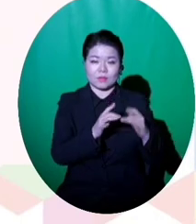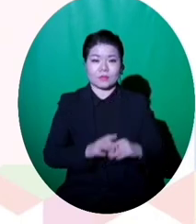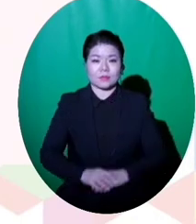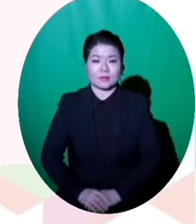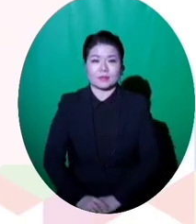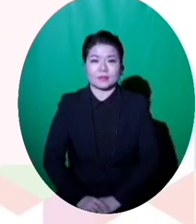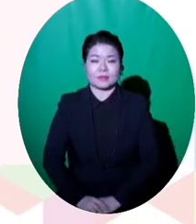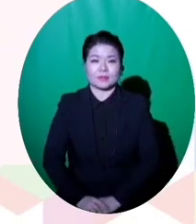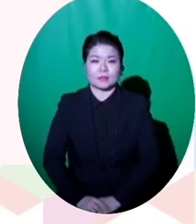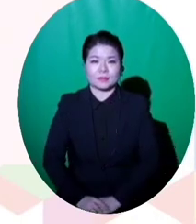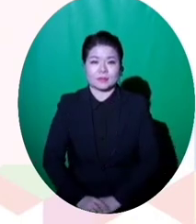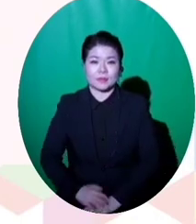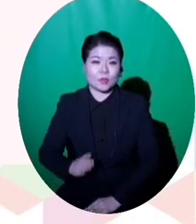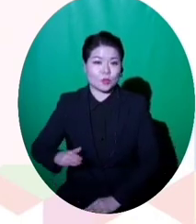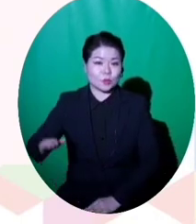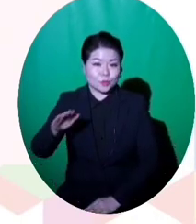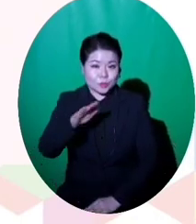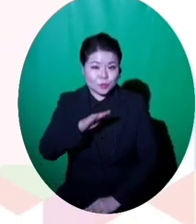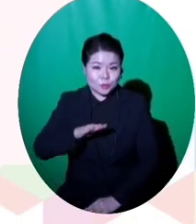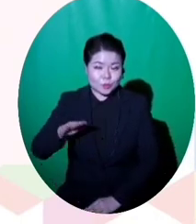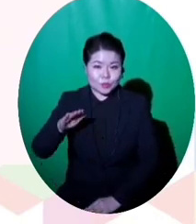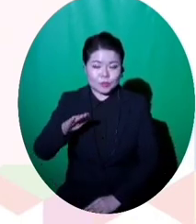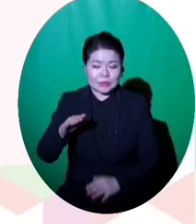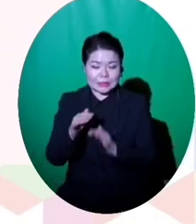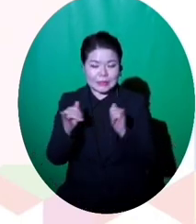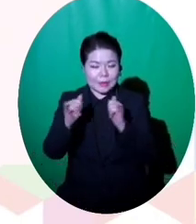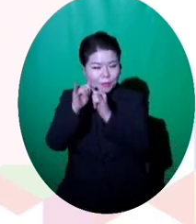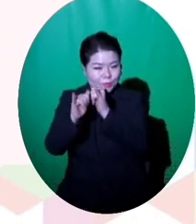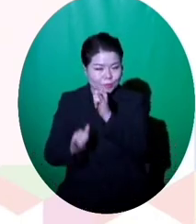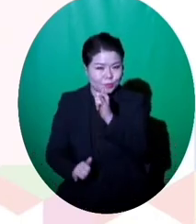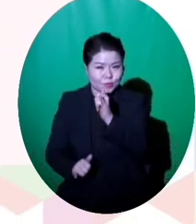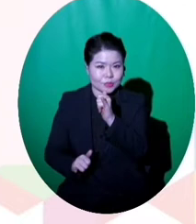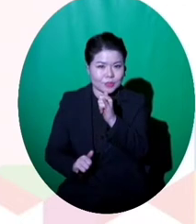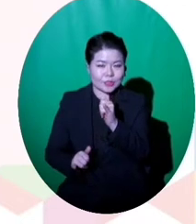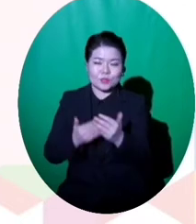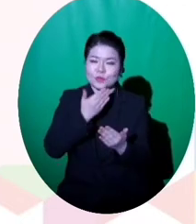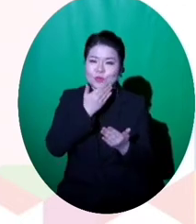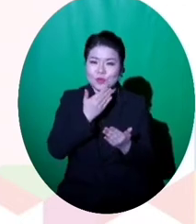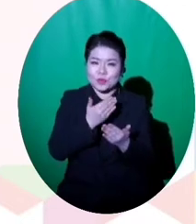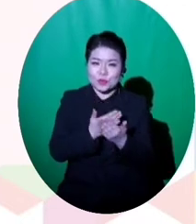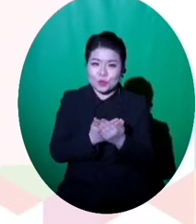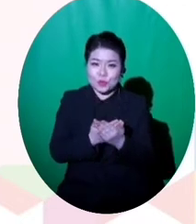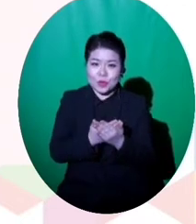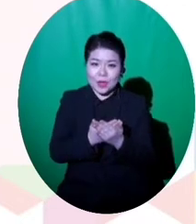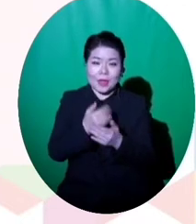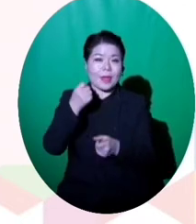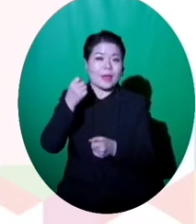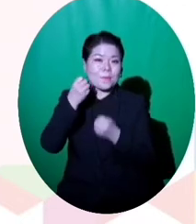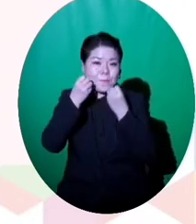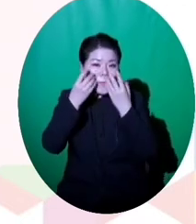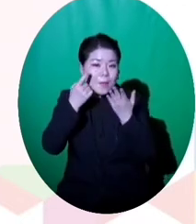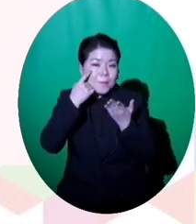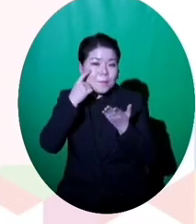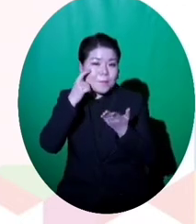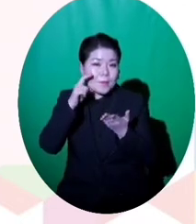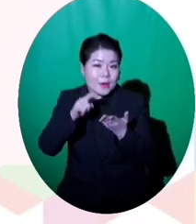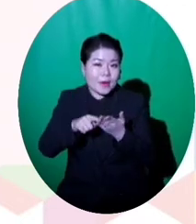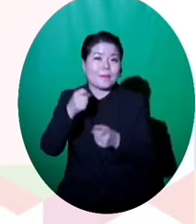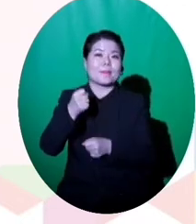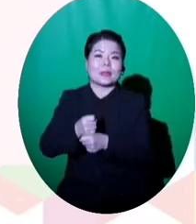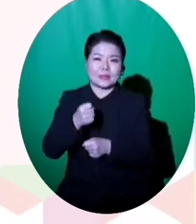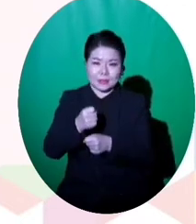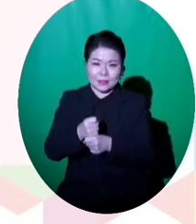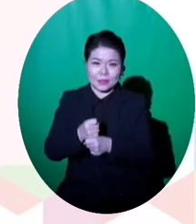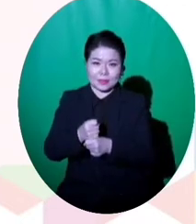really interesting history. Initially designed as a communication protocol and a network for